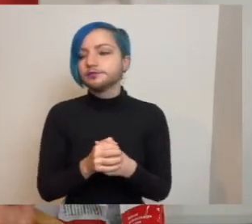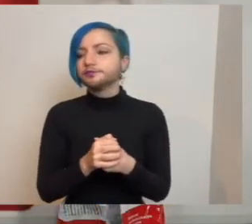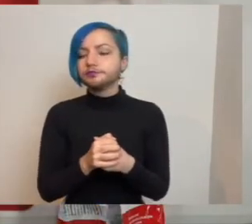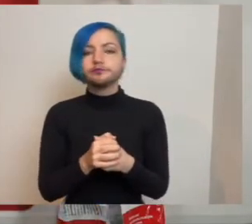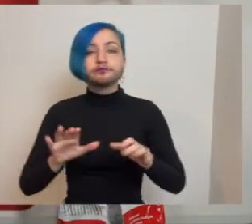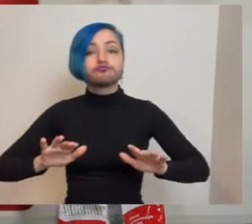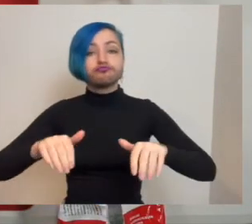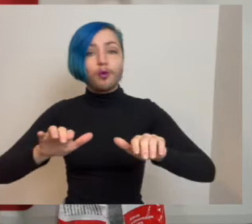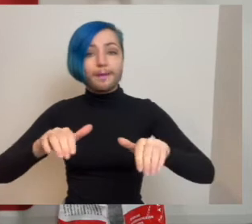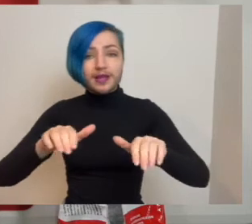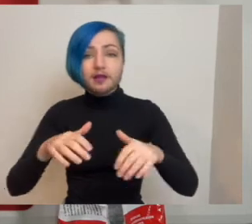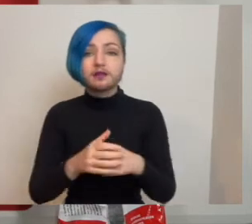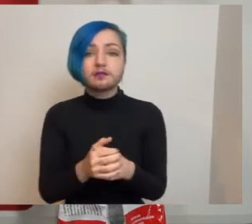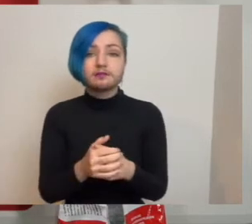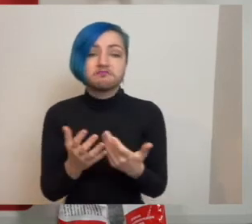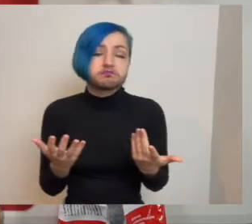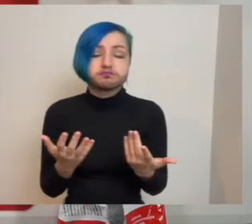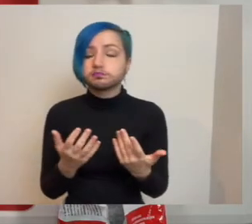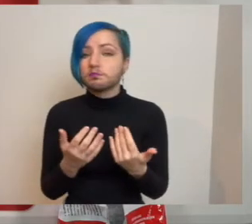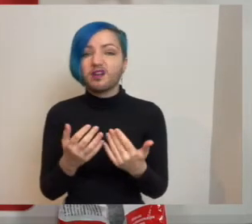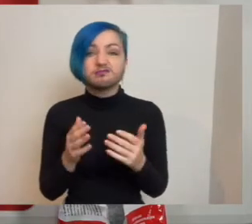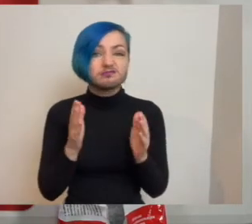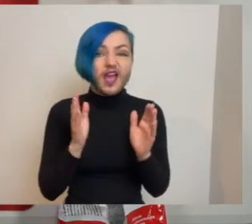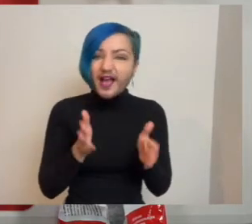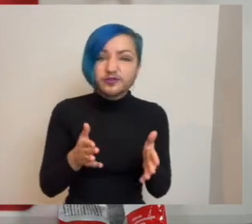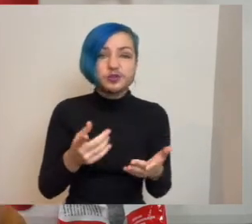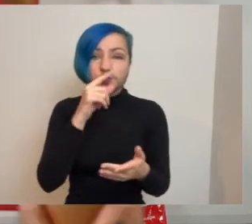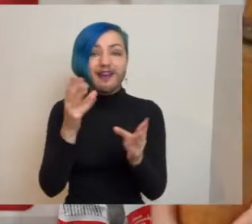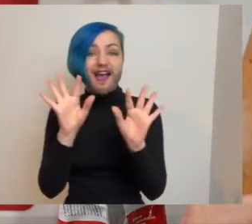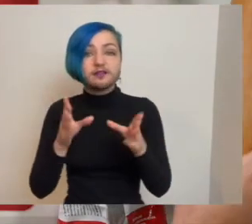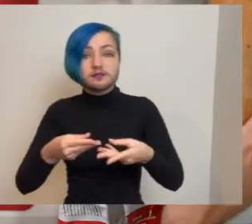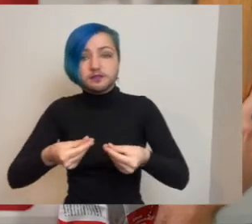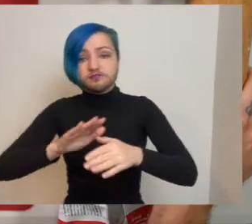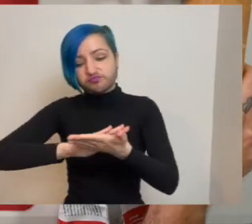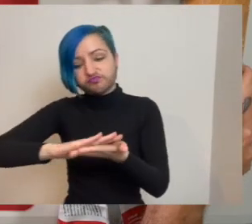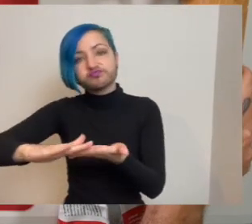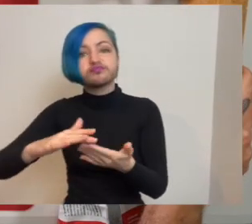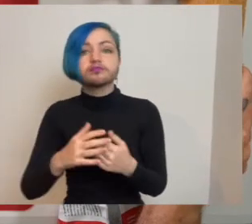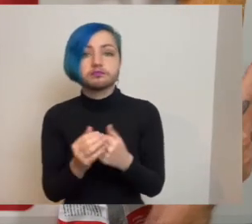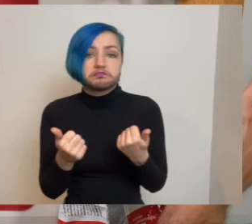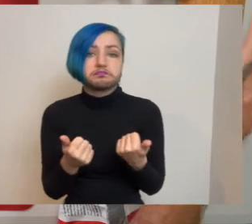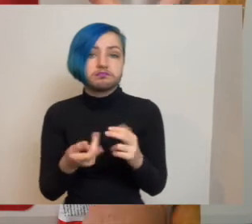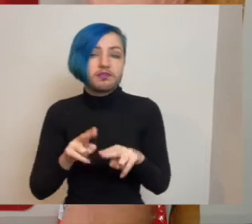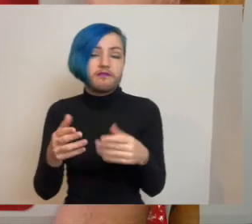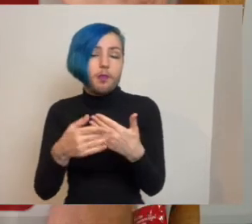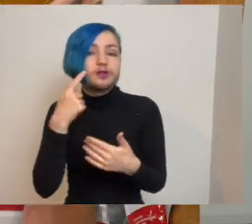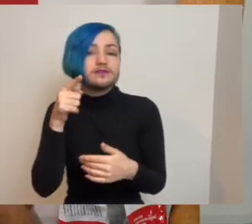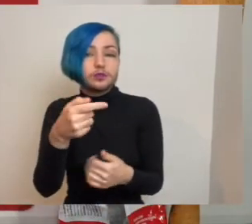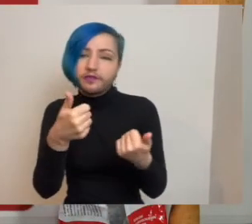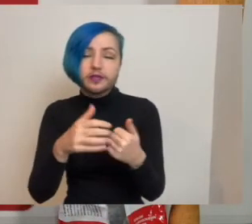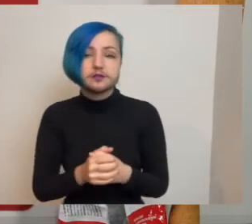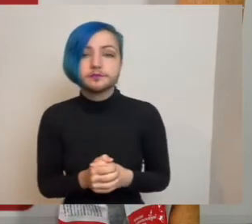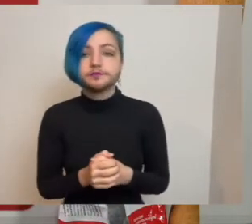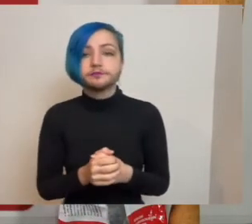A rolling pin, but again, you could use your hands if that's easier.